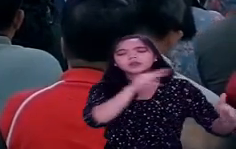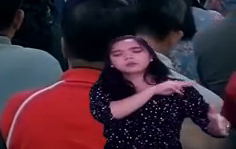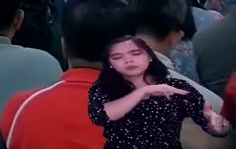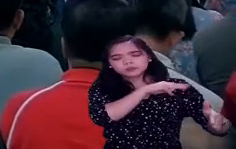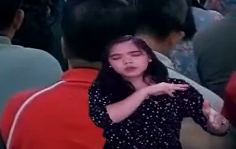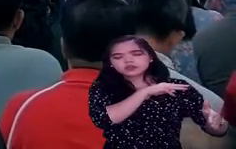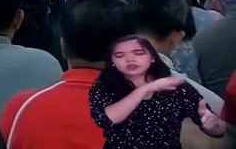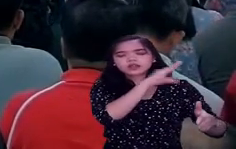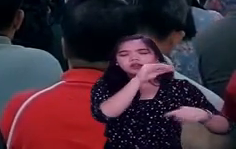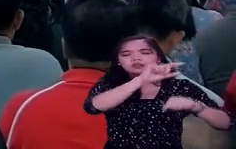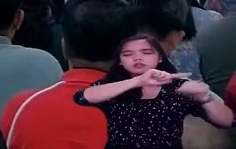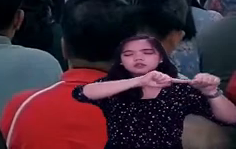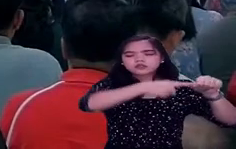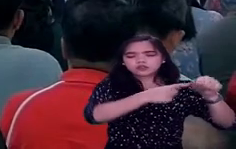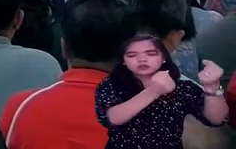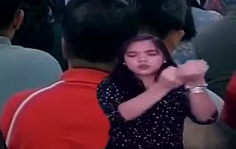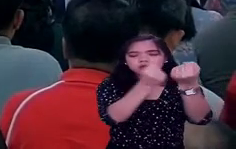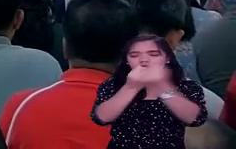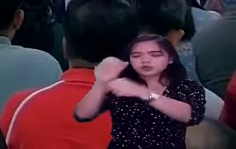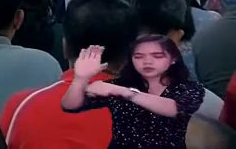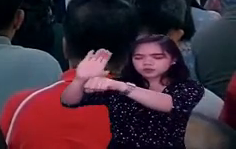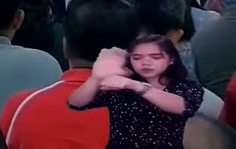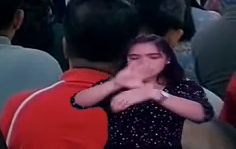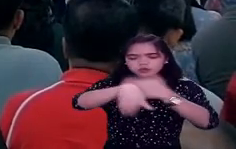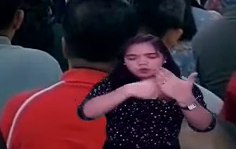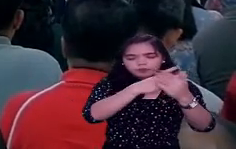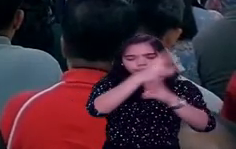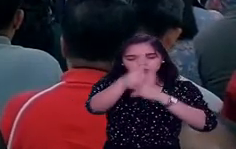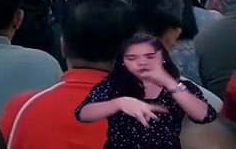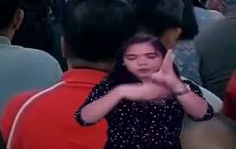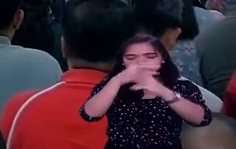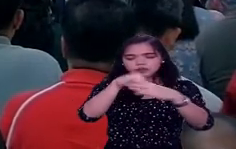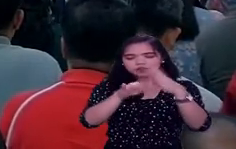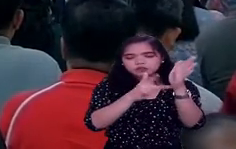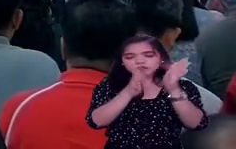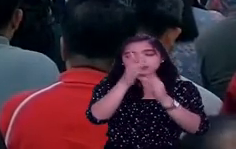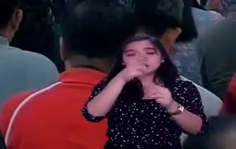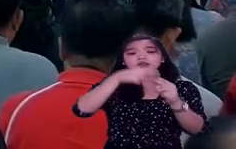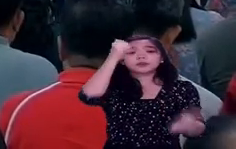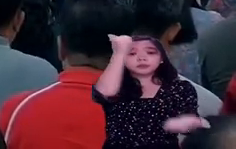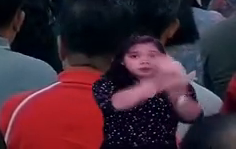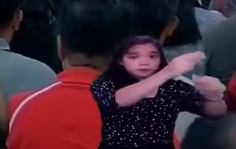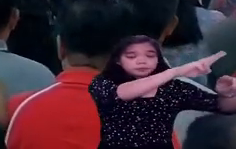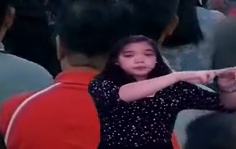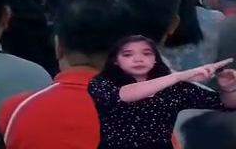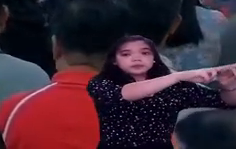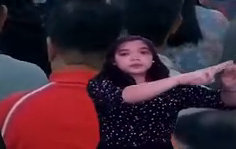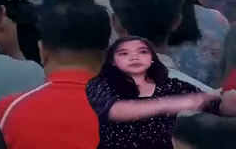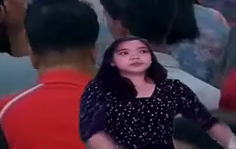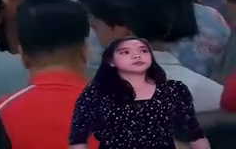starting churches all over the world. Bless the offering now, we pray, in the name of Jesus Christ. Amen. Amen.